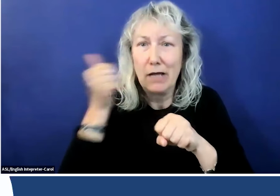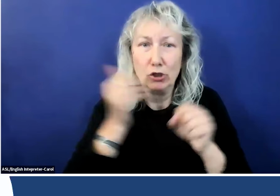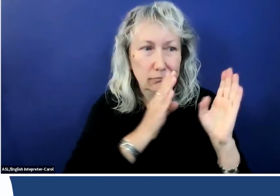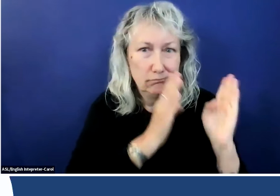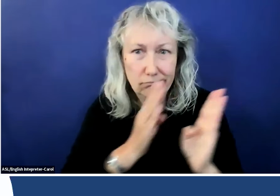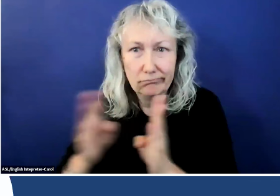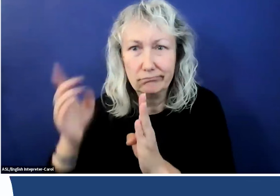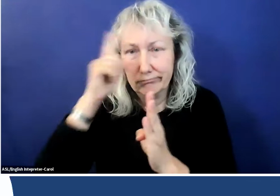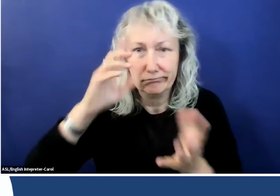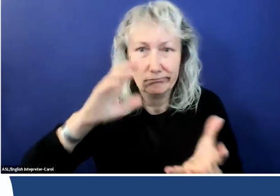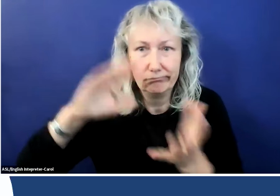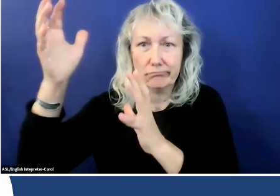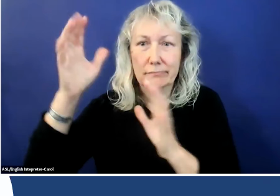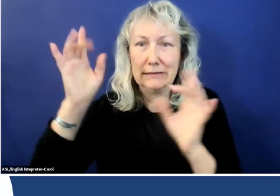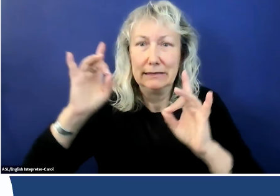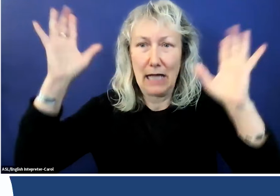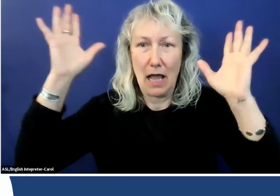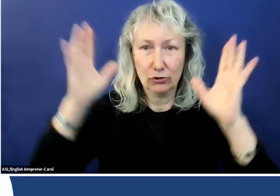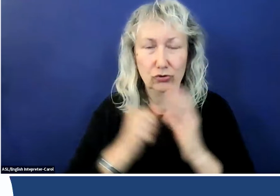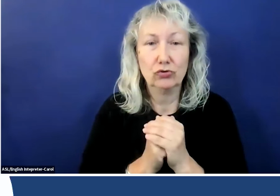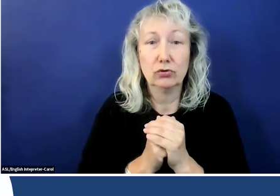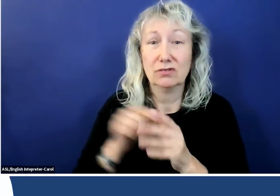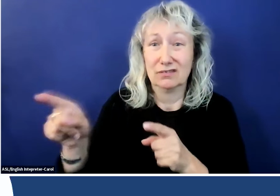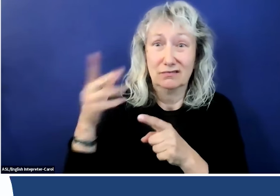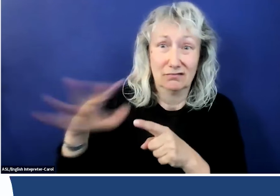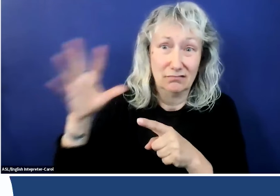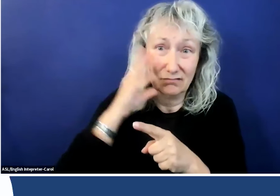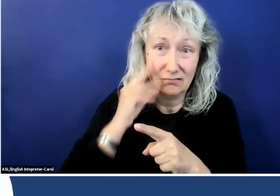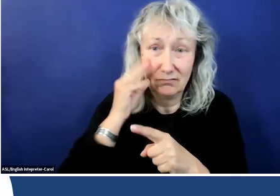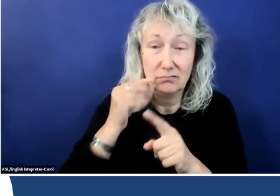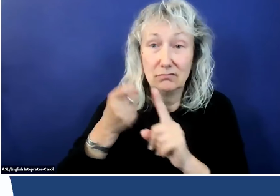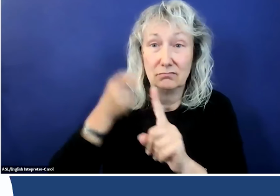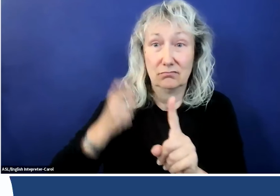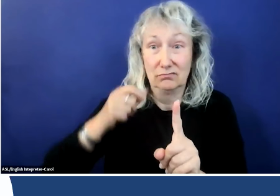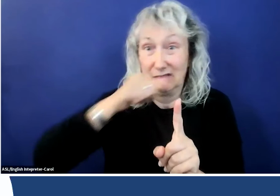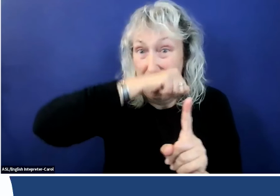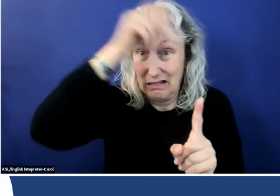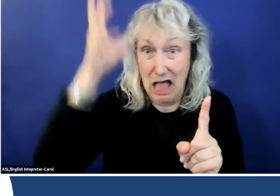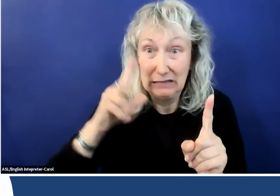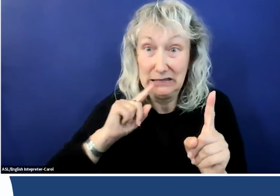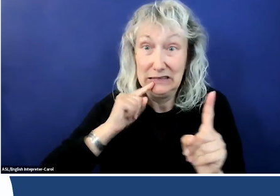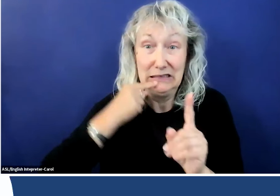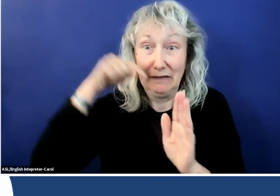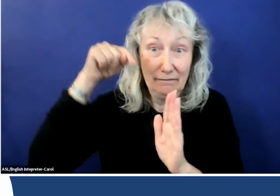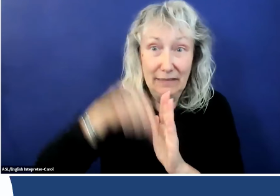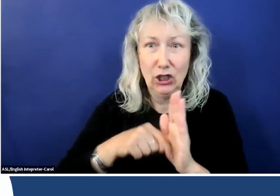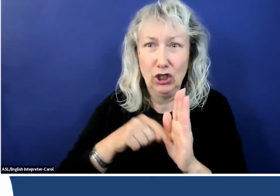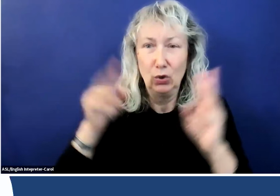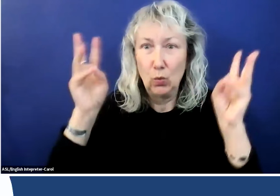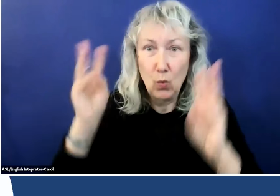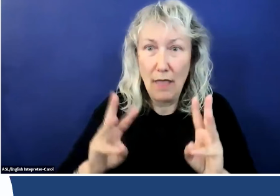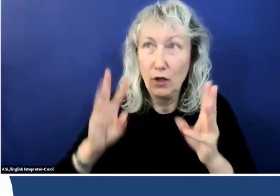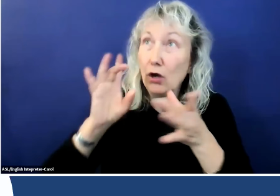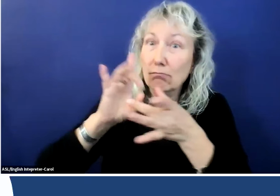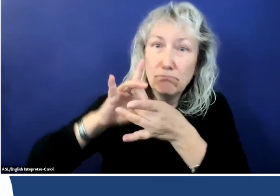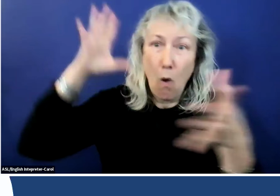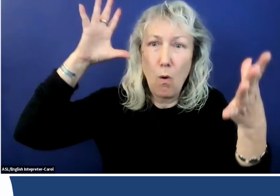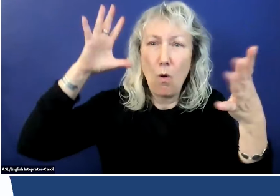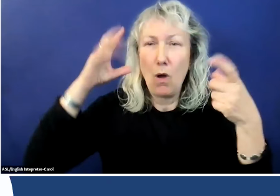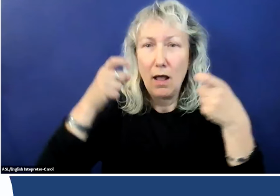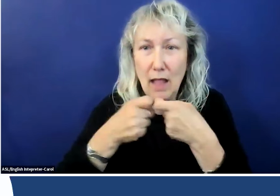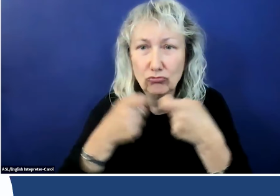personal experience with extreme conditions, from Alaska severe weather and power outage to hurricane aftermath in